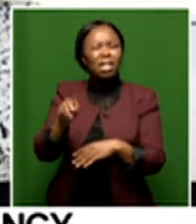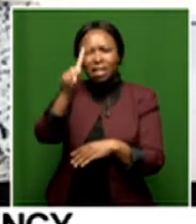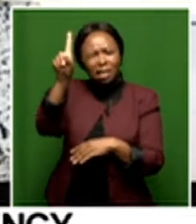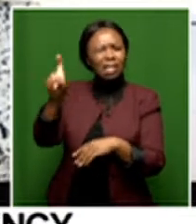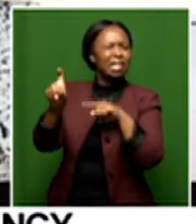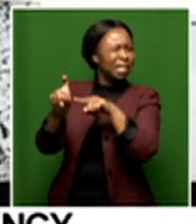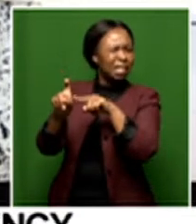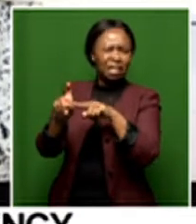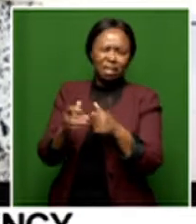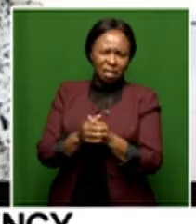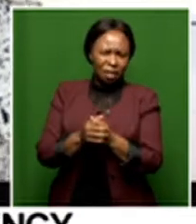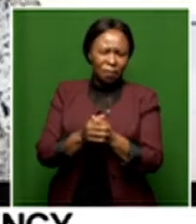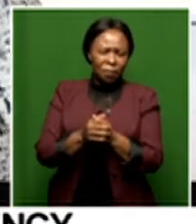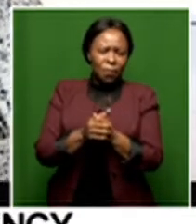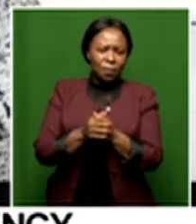big question.